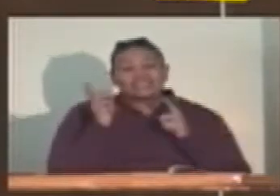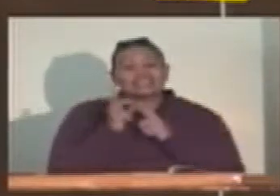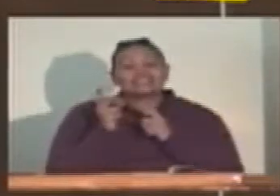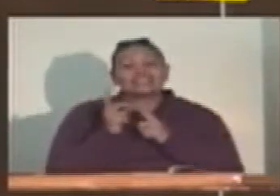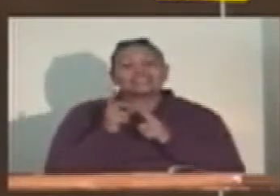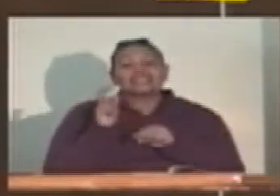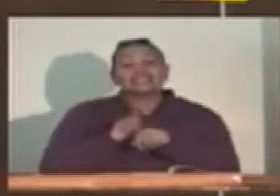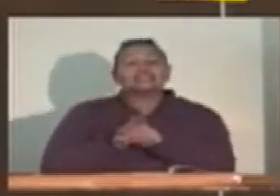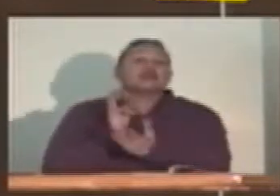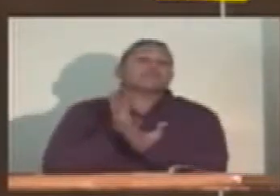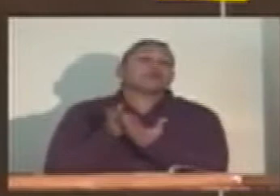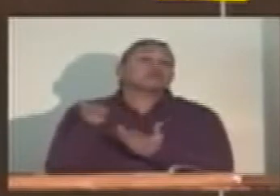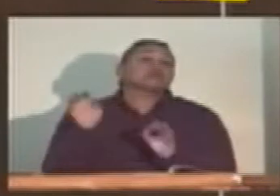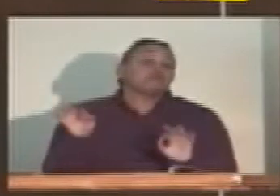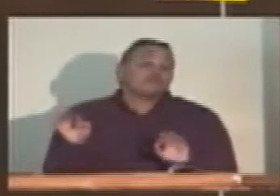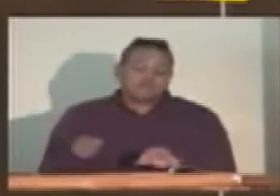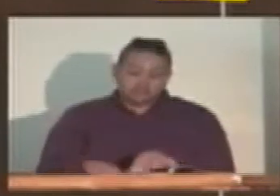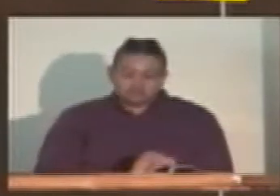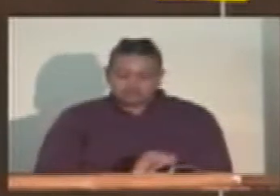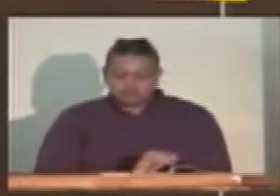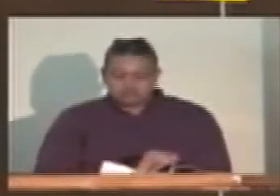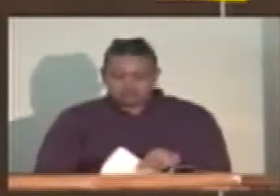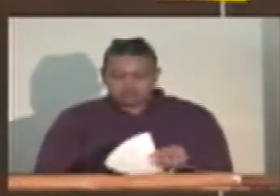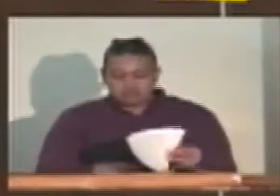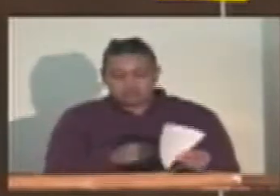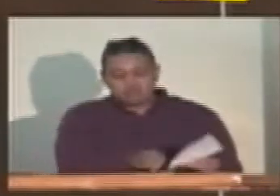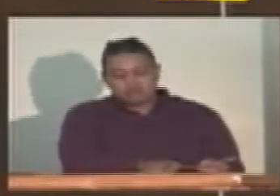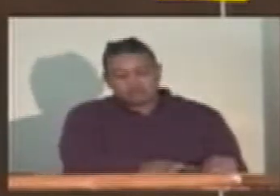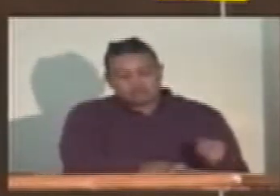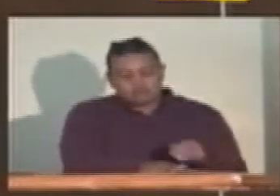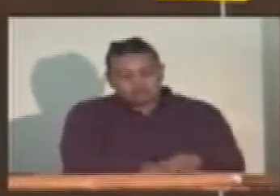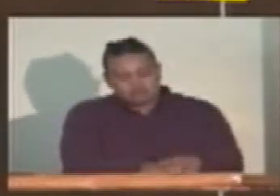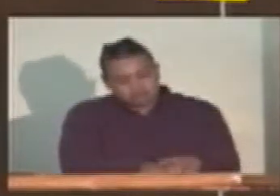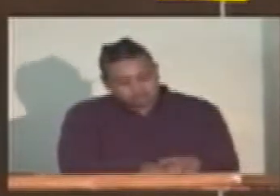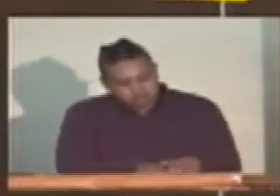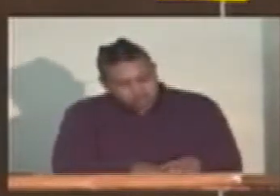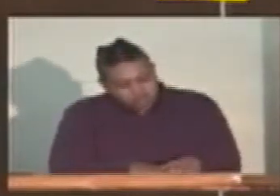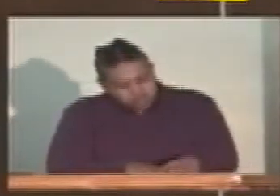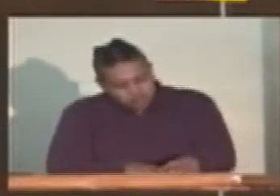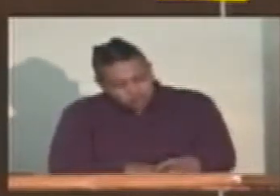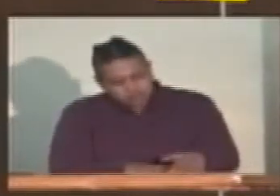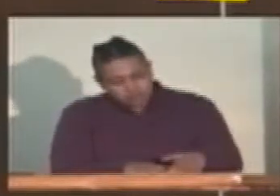I await a date and time convenient to him.